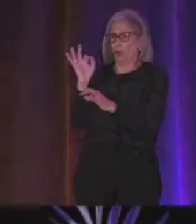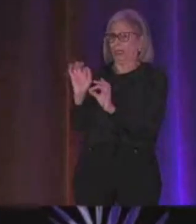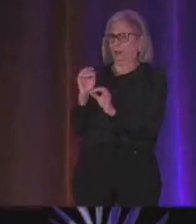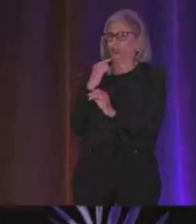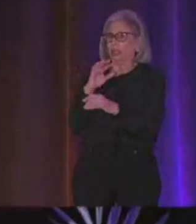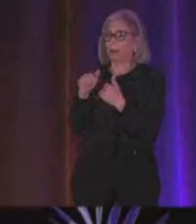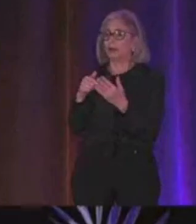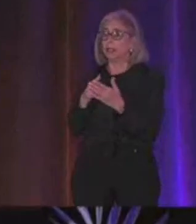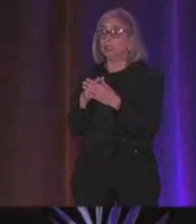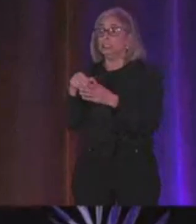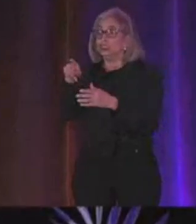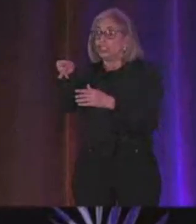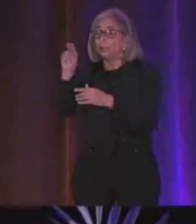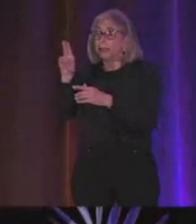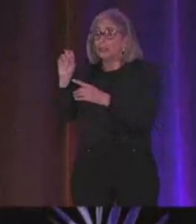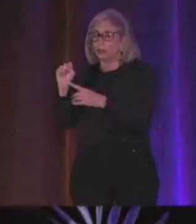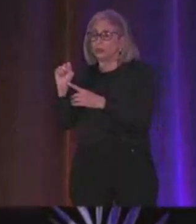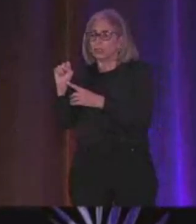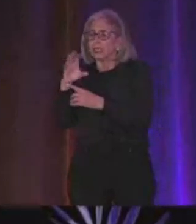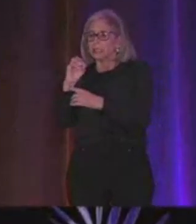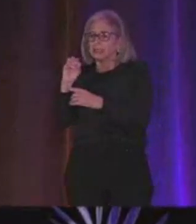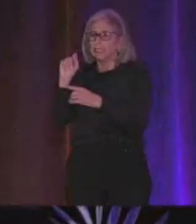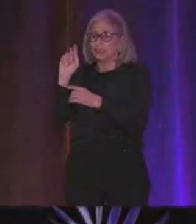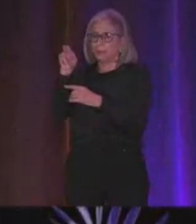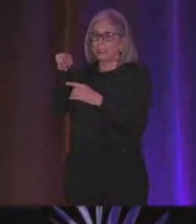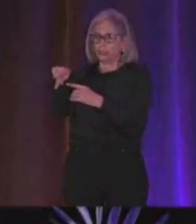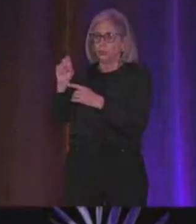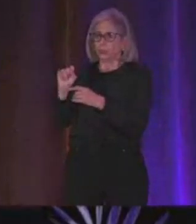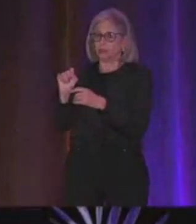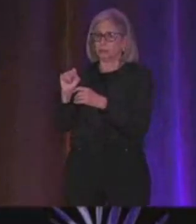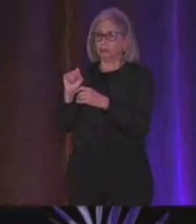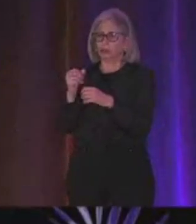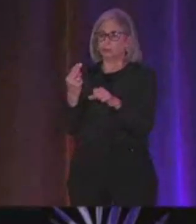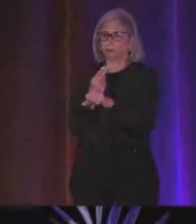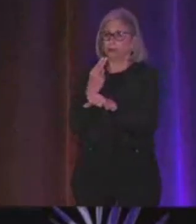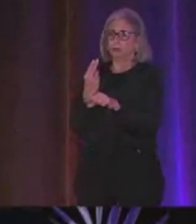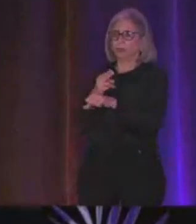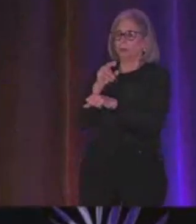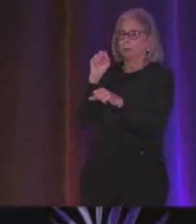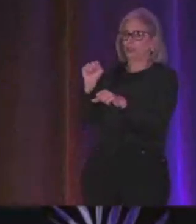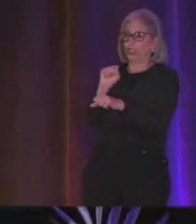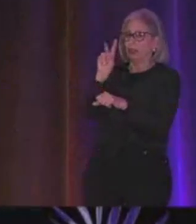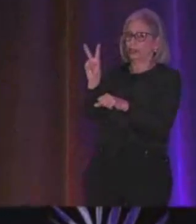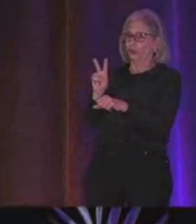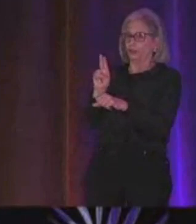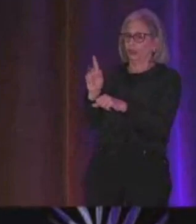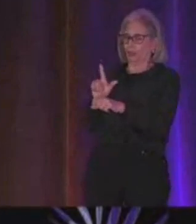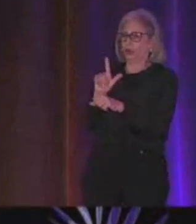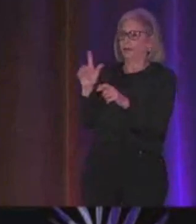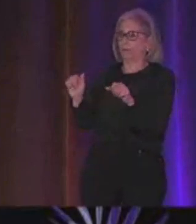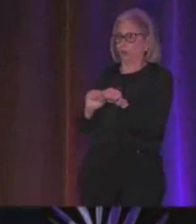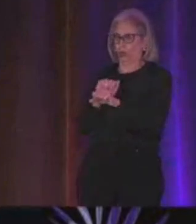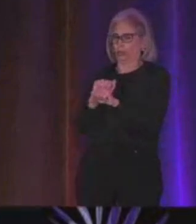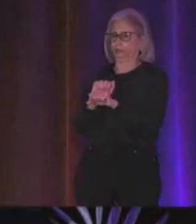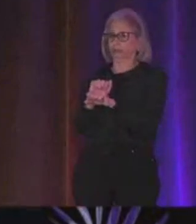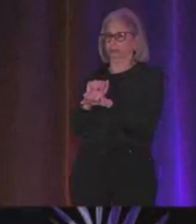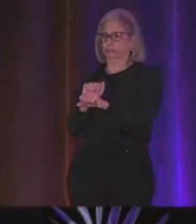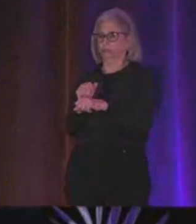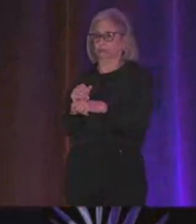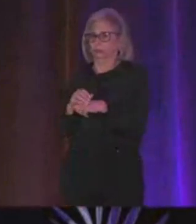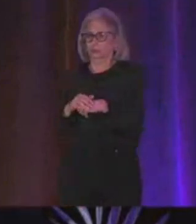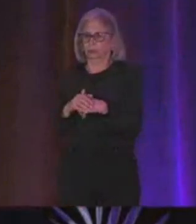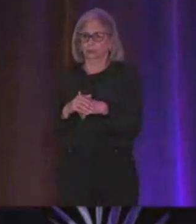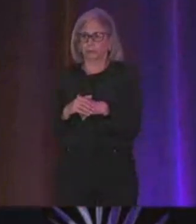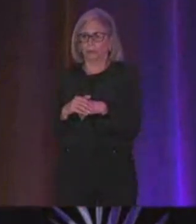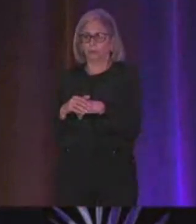is using in-browser machine learning frameworks like the Tensorflow.js, Onnx.js, or Core ML. Core ML is definitely useful for when we are